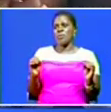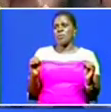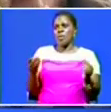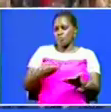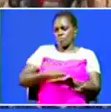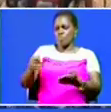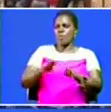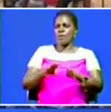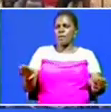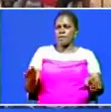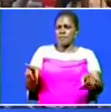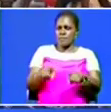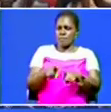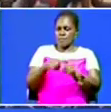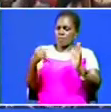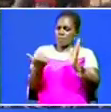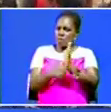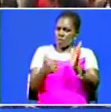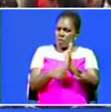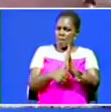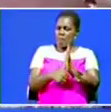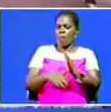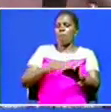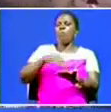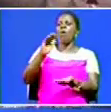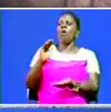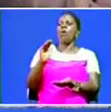hiyo mashamba. Their tribulations may, however, be compounded.